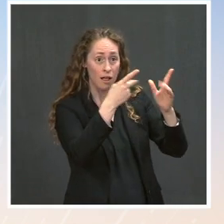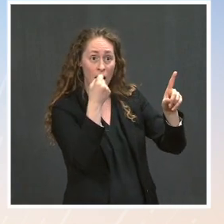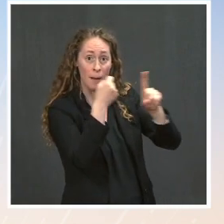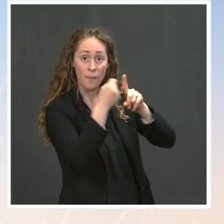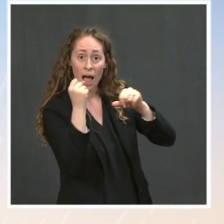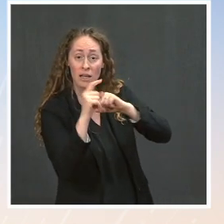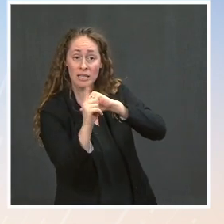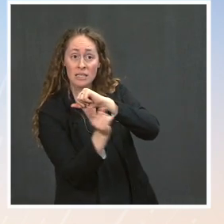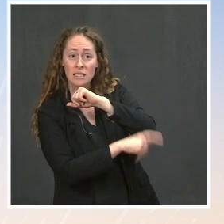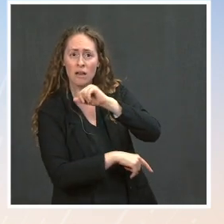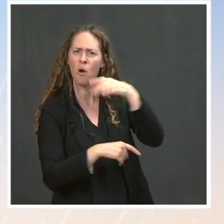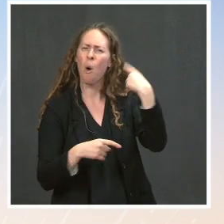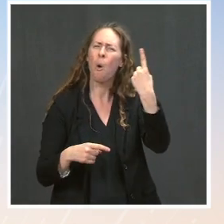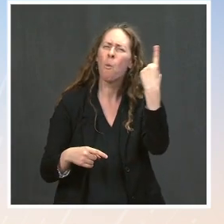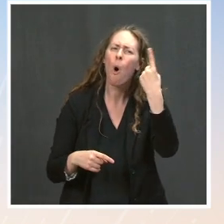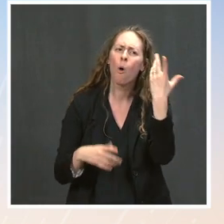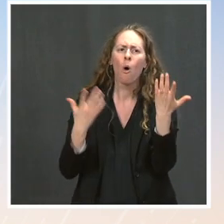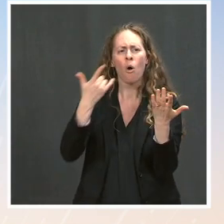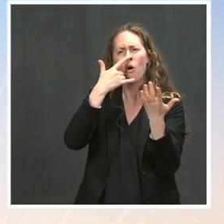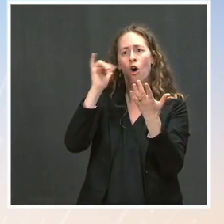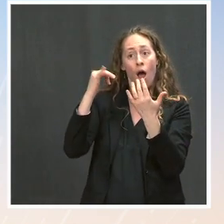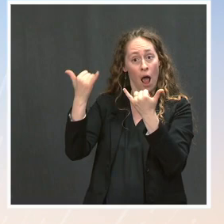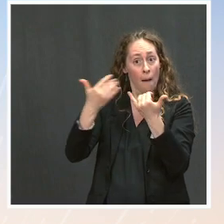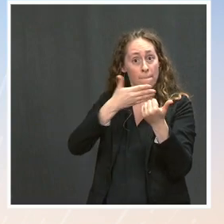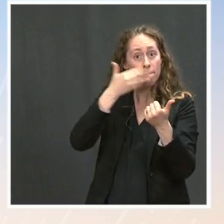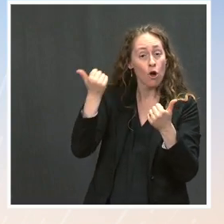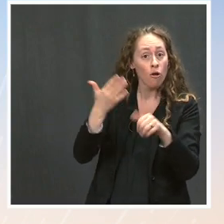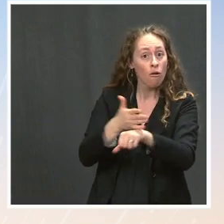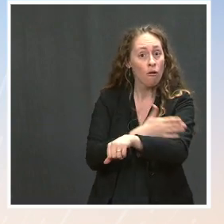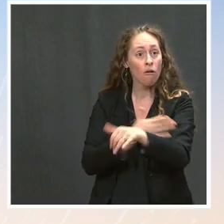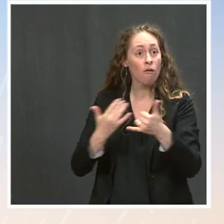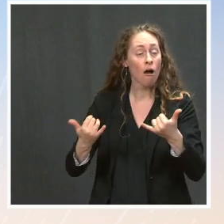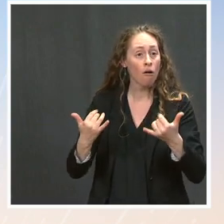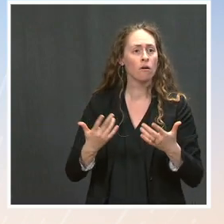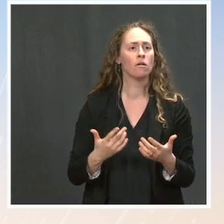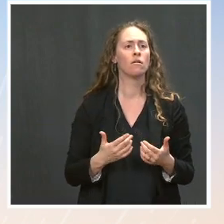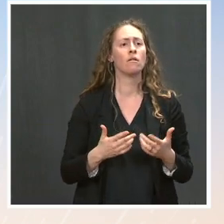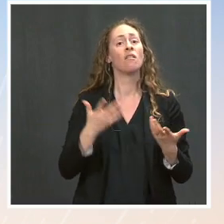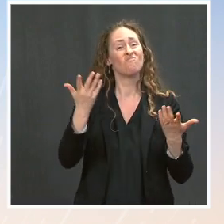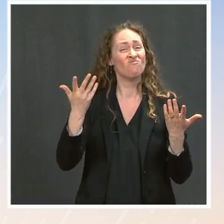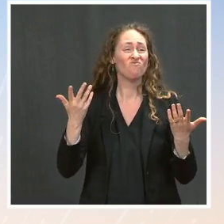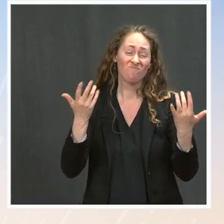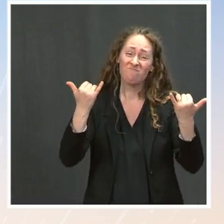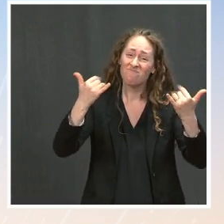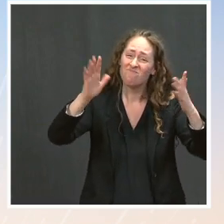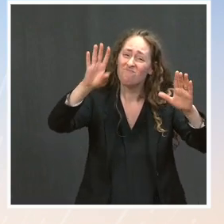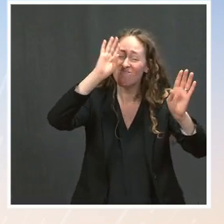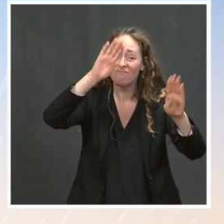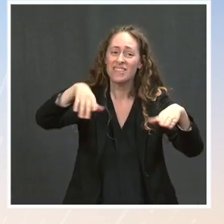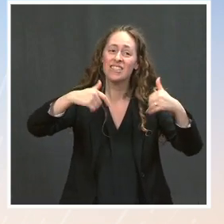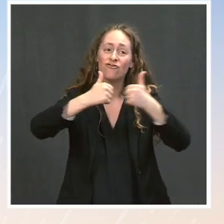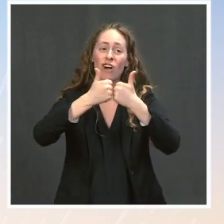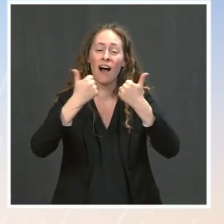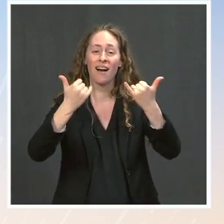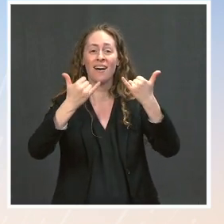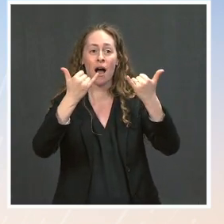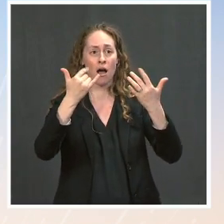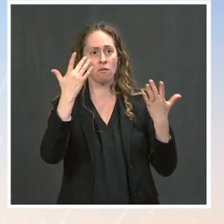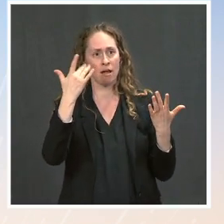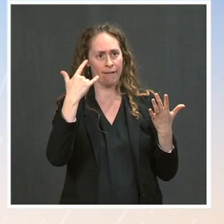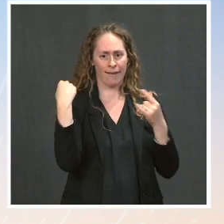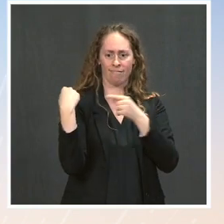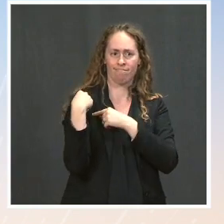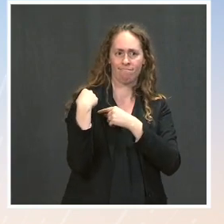unseen activities you engaged in. Well, it's challenging, as you know, from covering this for some time, as you have. I will say